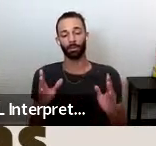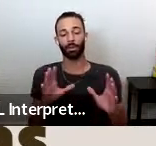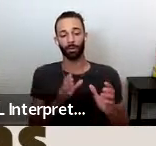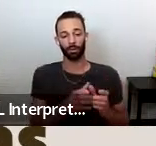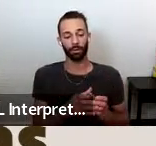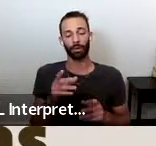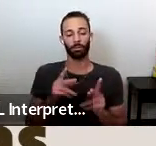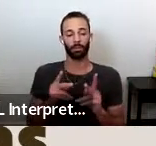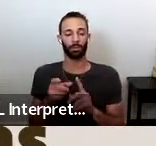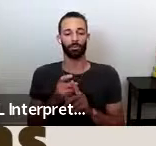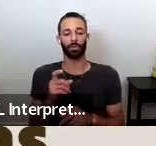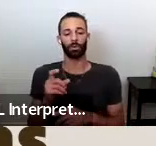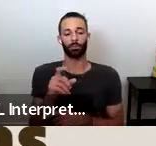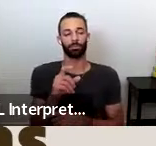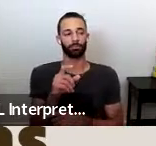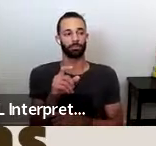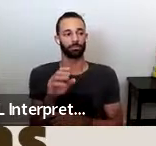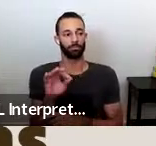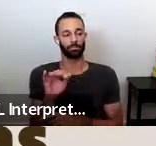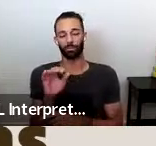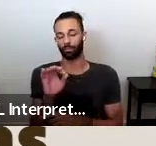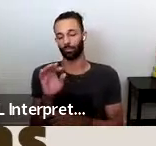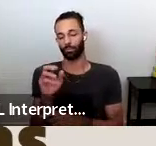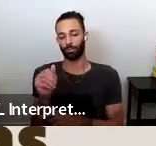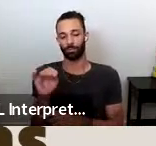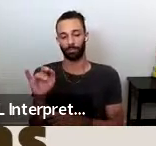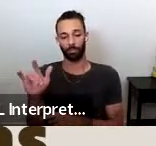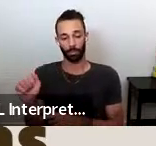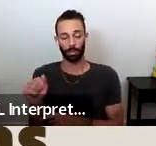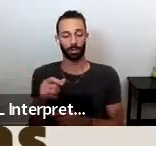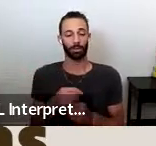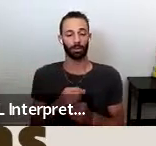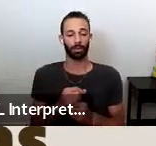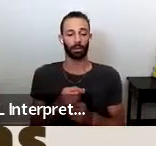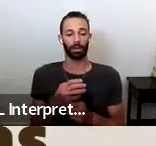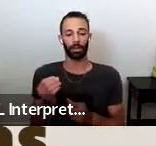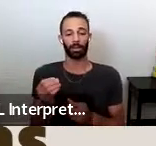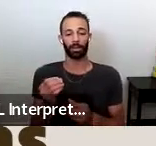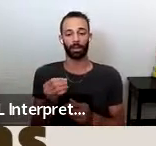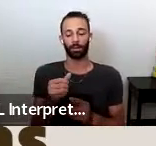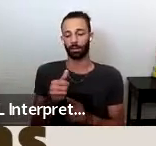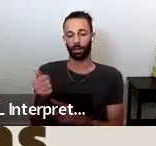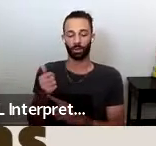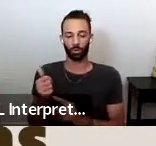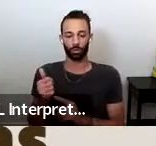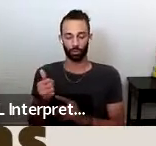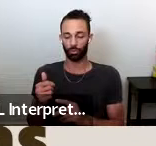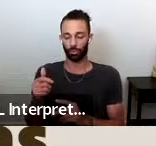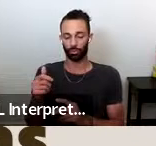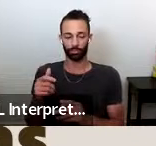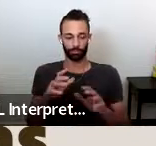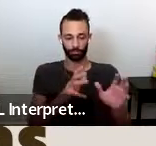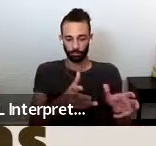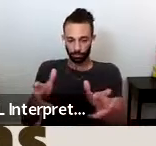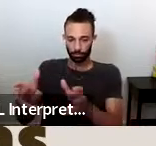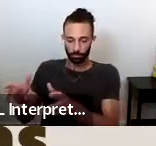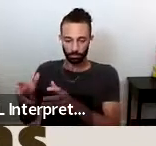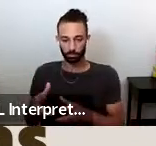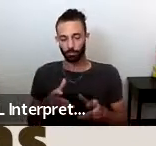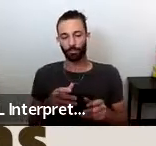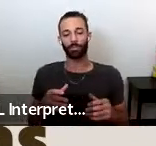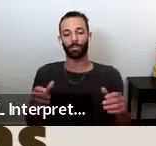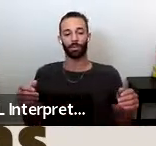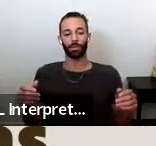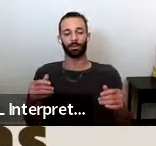Familia, Trans Queer Liberation, as well as some folks from Forward Together, because we really got tired of just